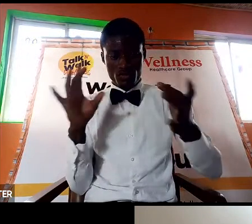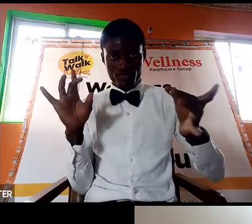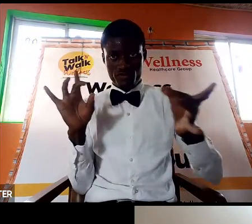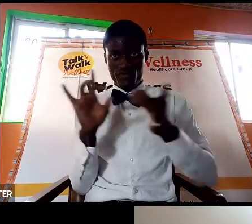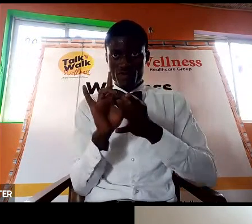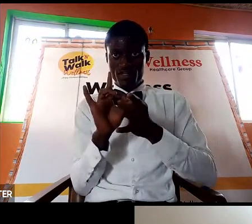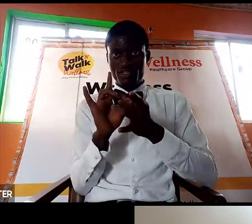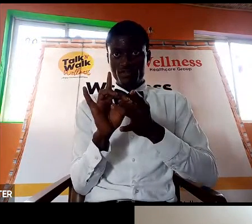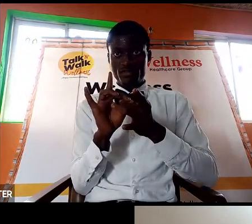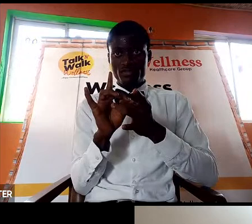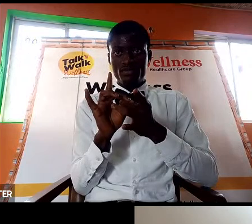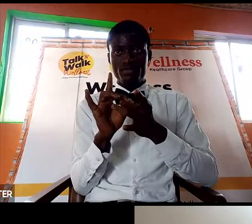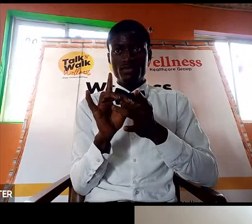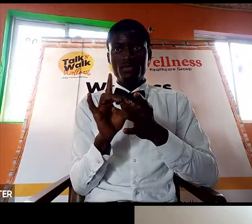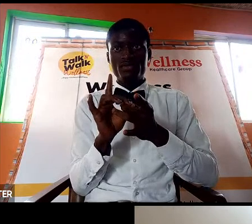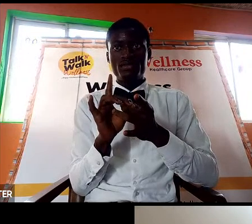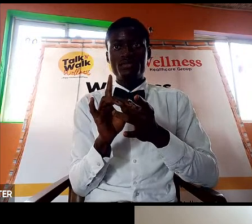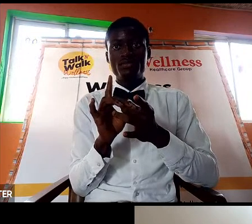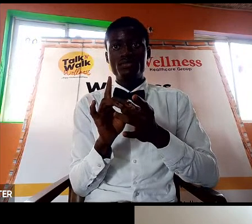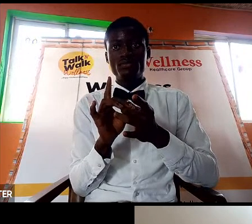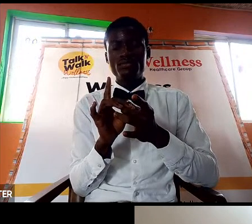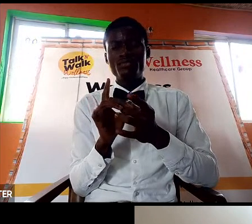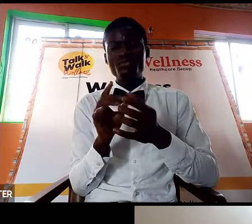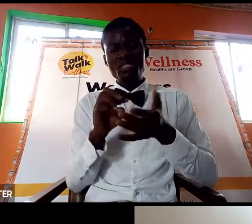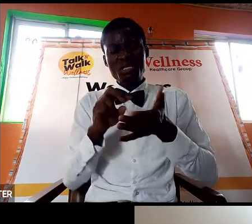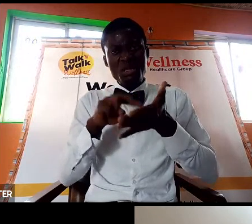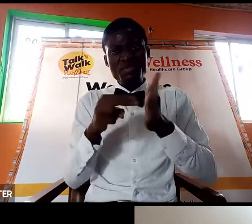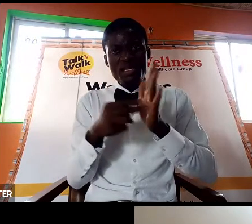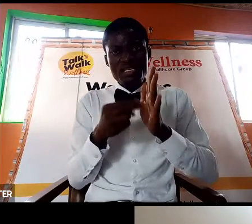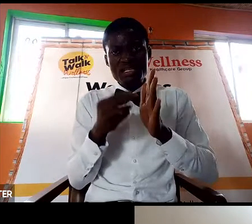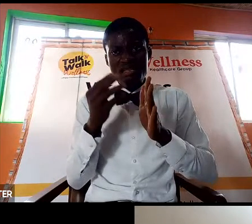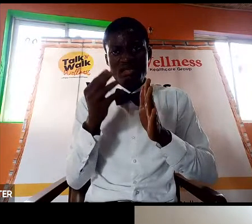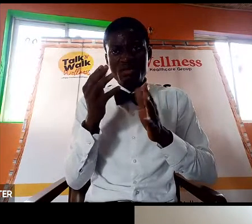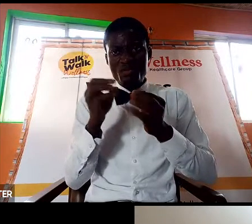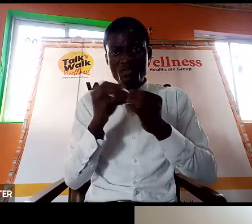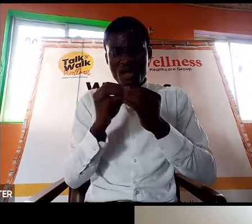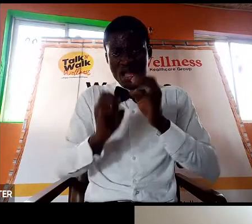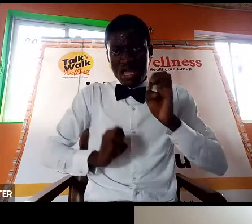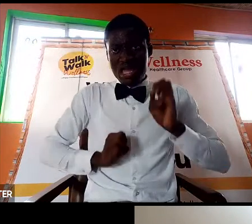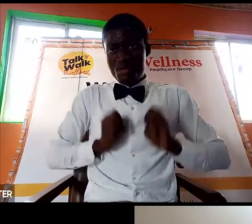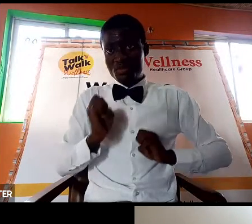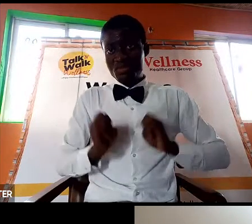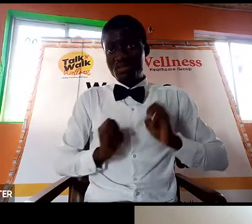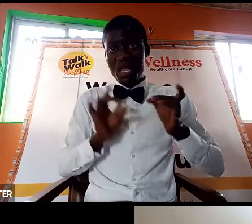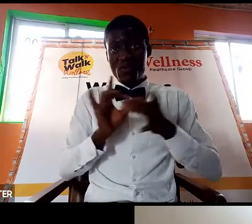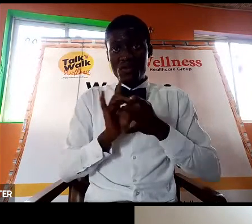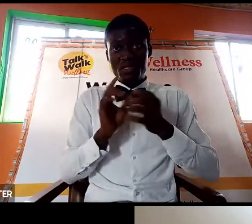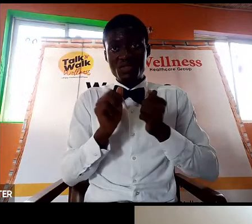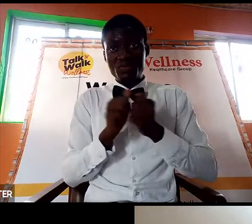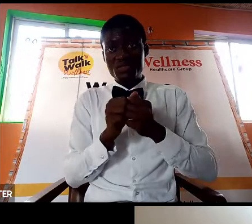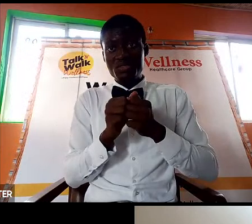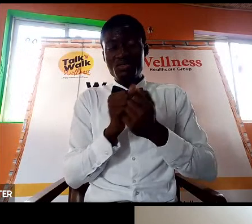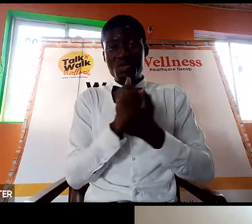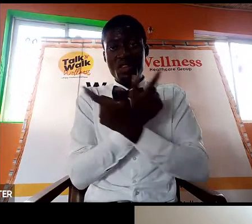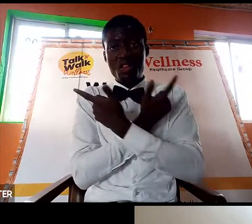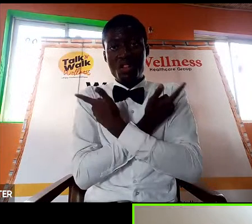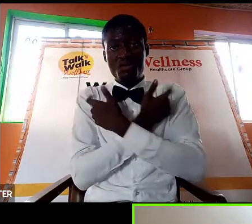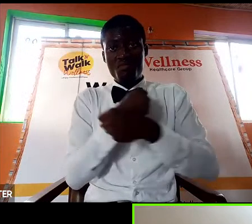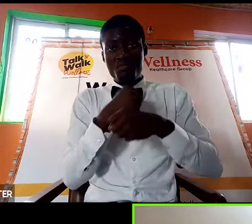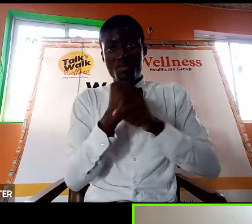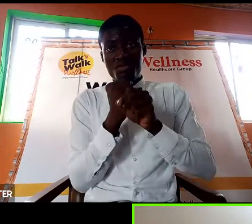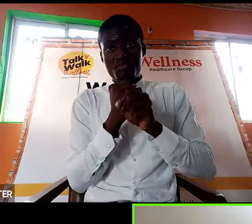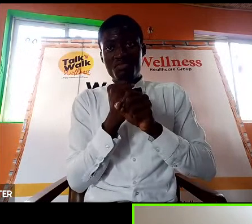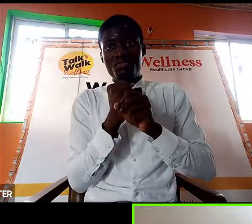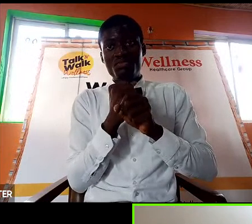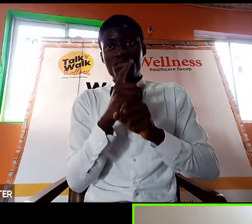Is there more emotional connect with love making, and sex could actually be a physical exercise? So